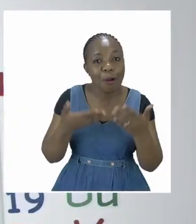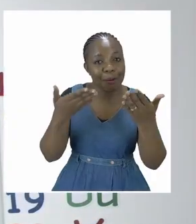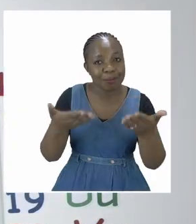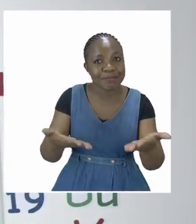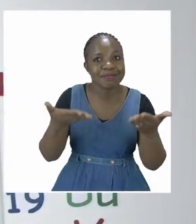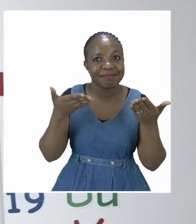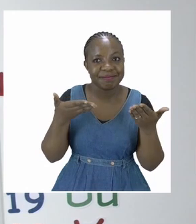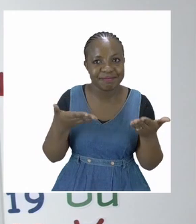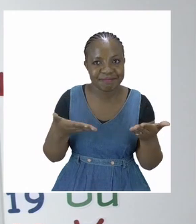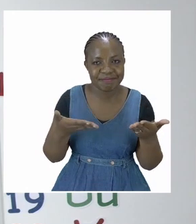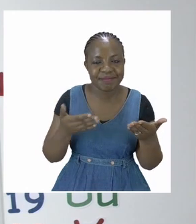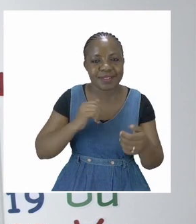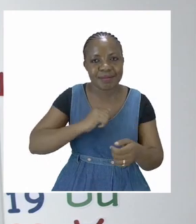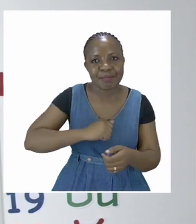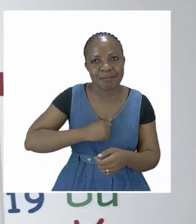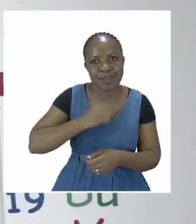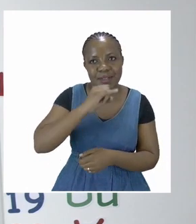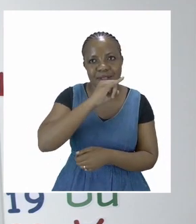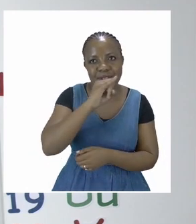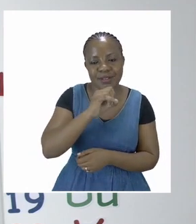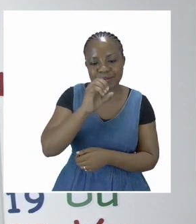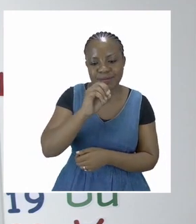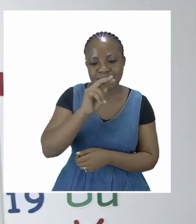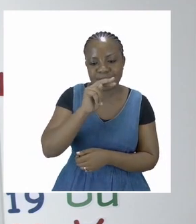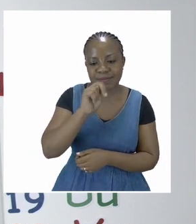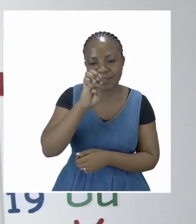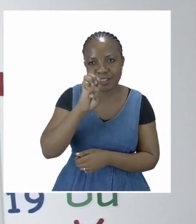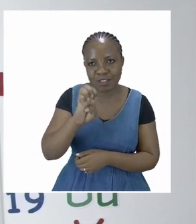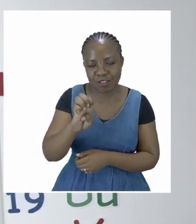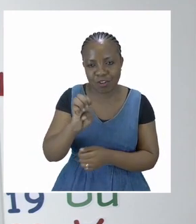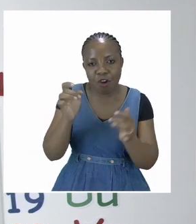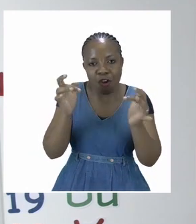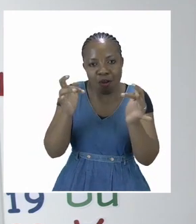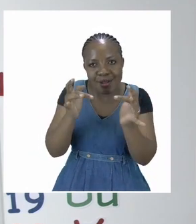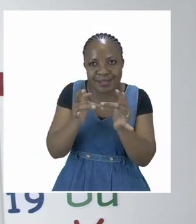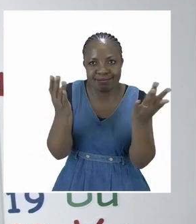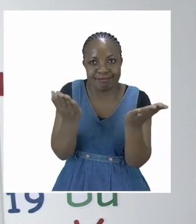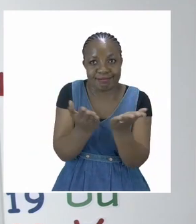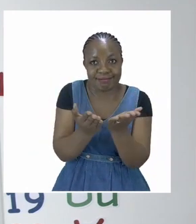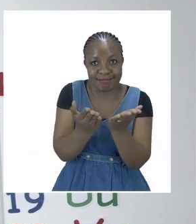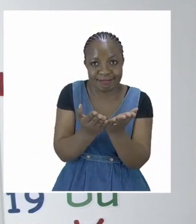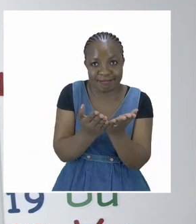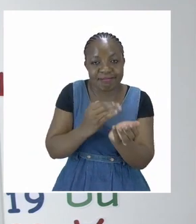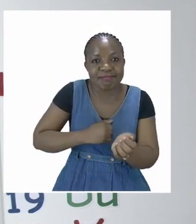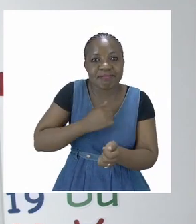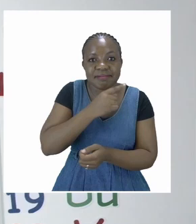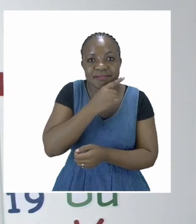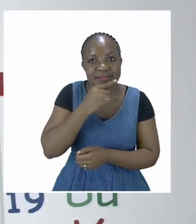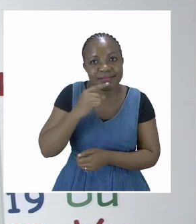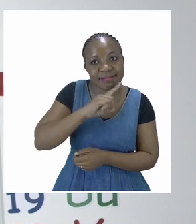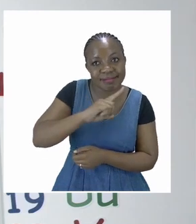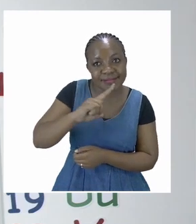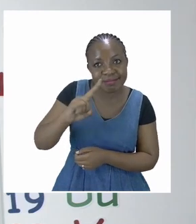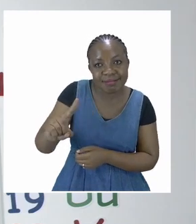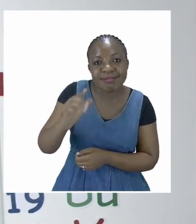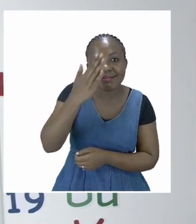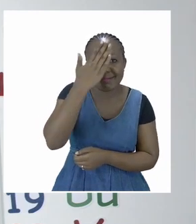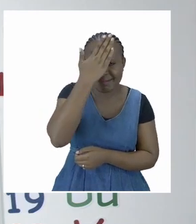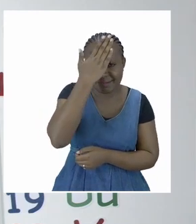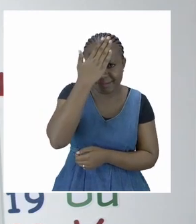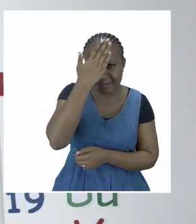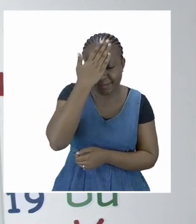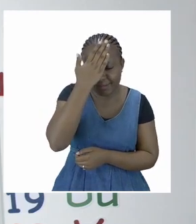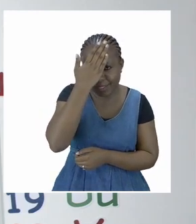Welcome to My Zone Online School. My name is Teacher Mutsa. Get your education